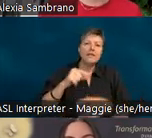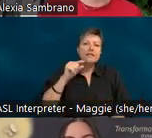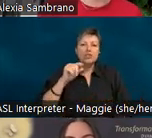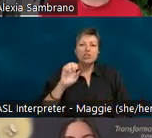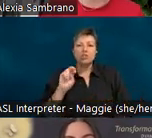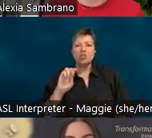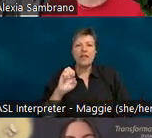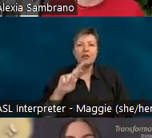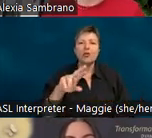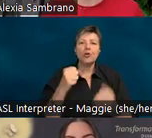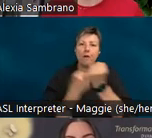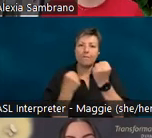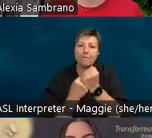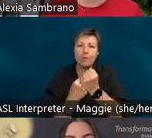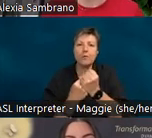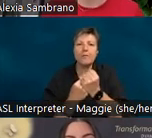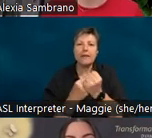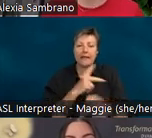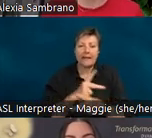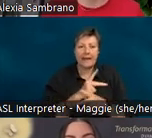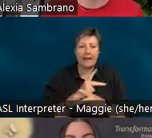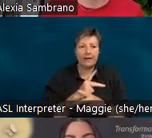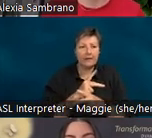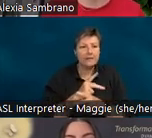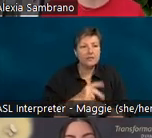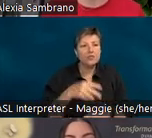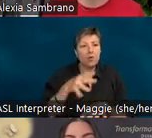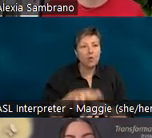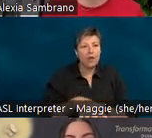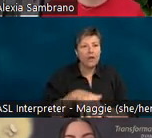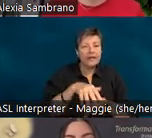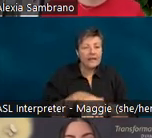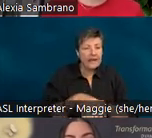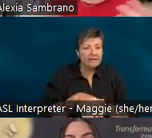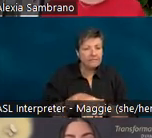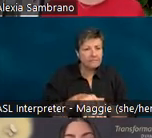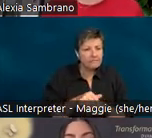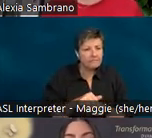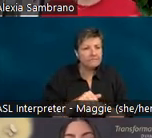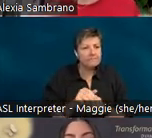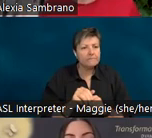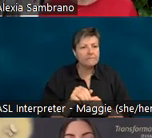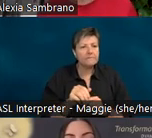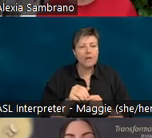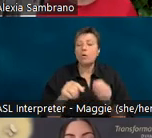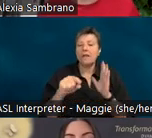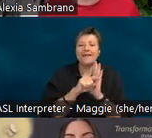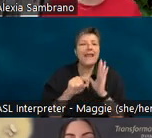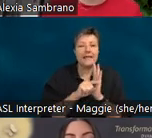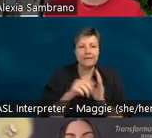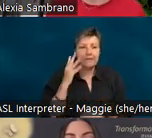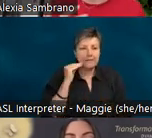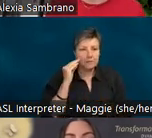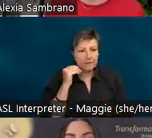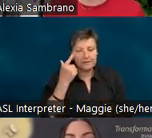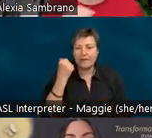specifically face significant barriers to obtaining identity documents that accurately reflect their gender. This could be because of the state that this person lives